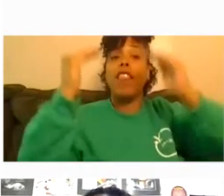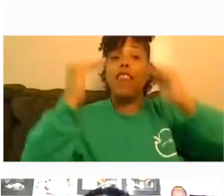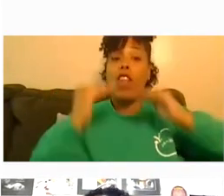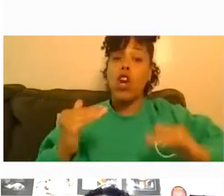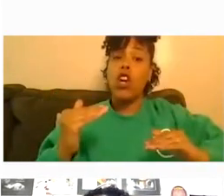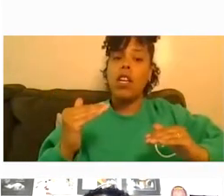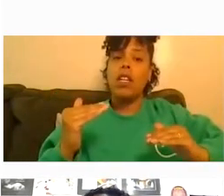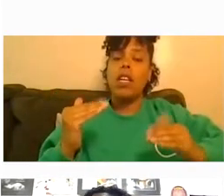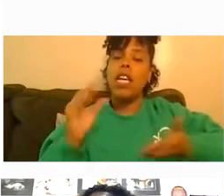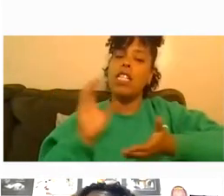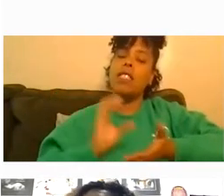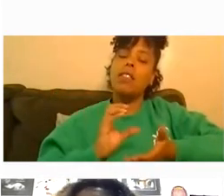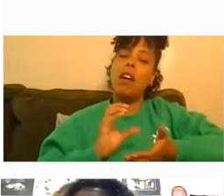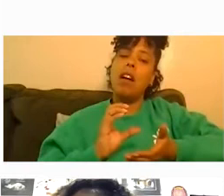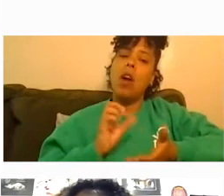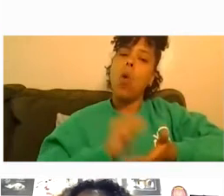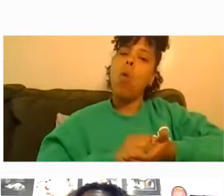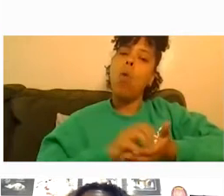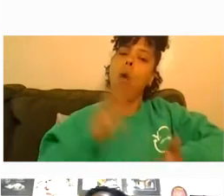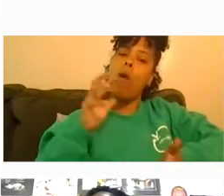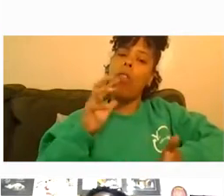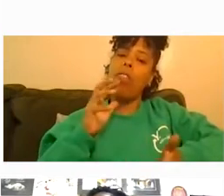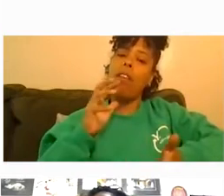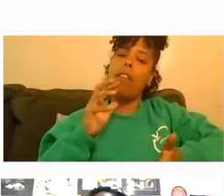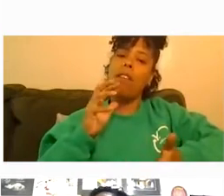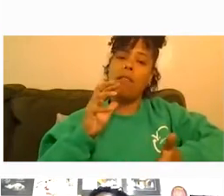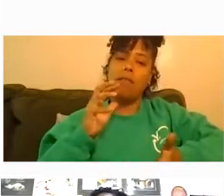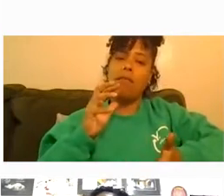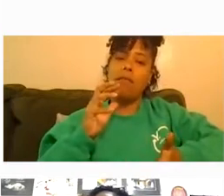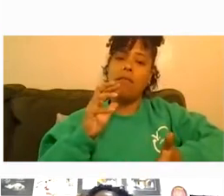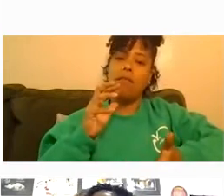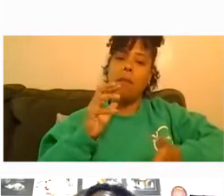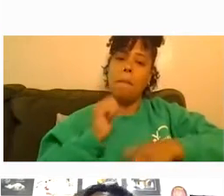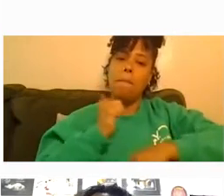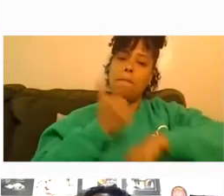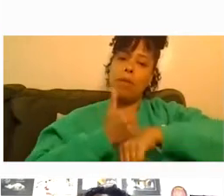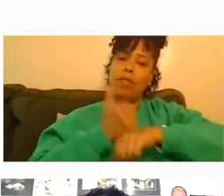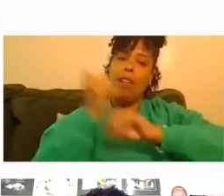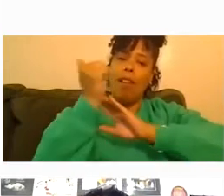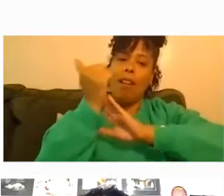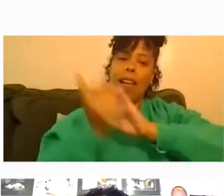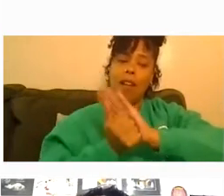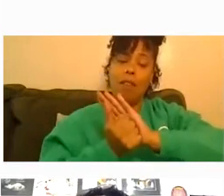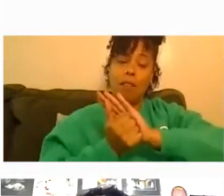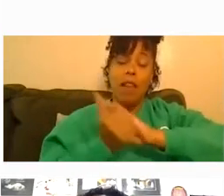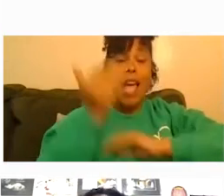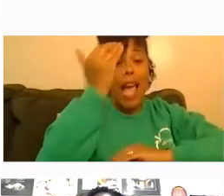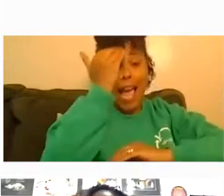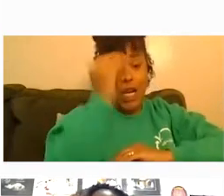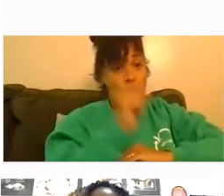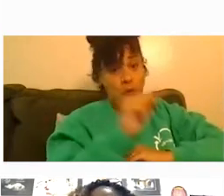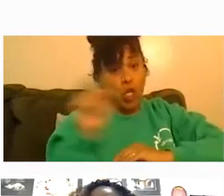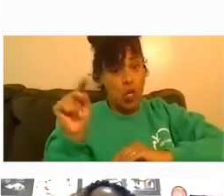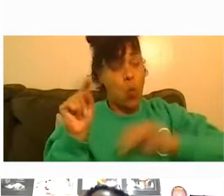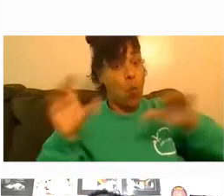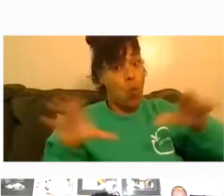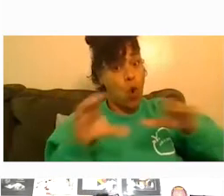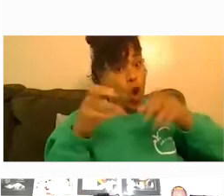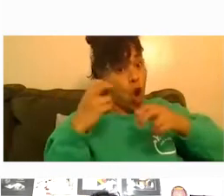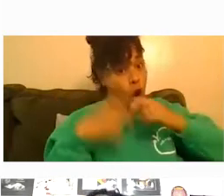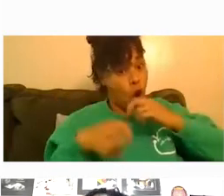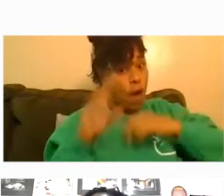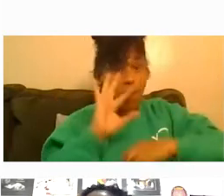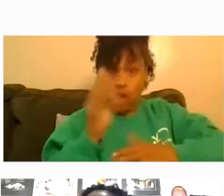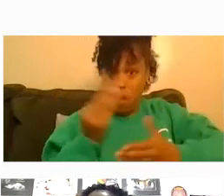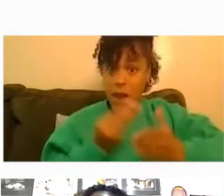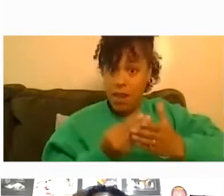building account. See, I don't know about you, but I know you all work hard for your money. I know you all work hard